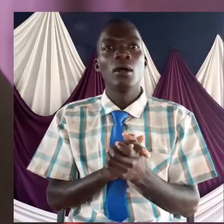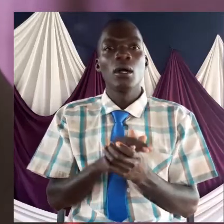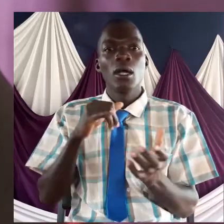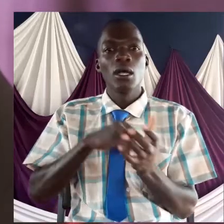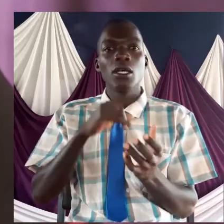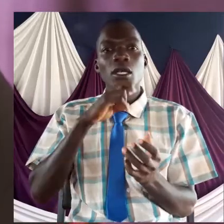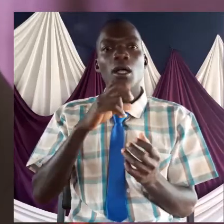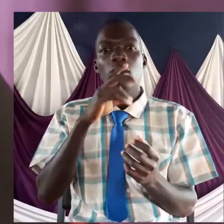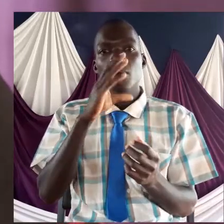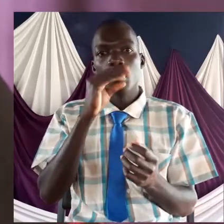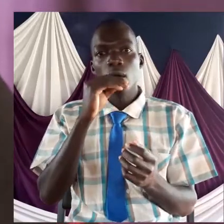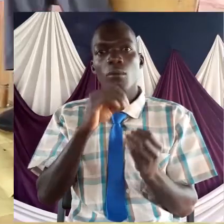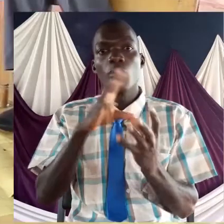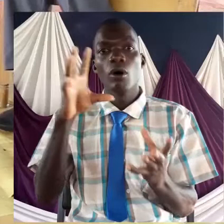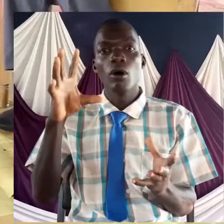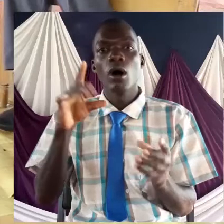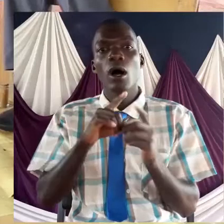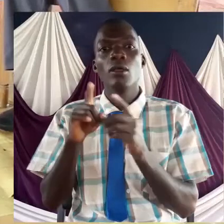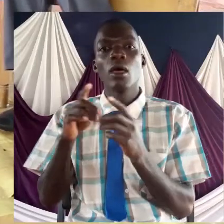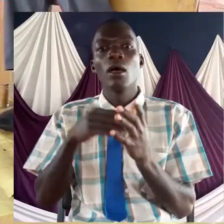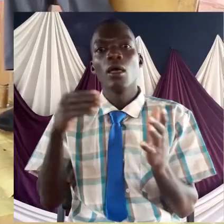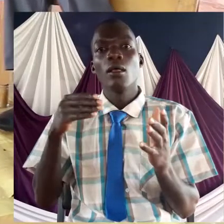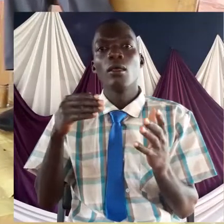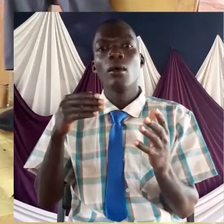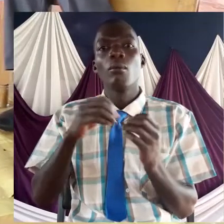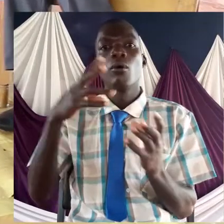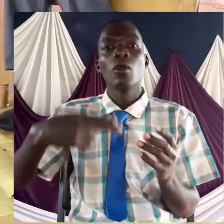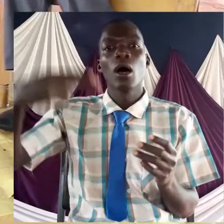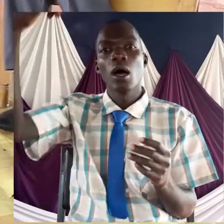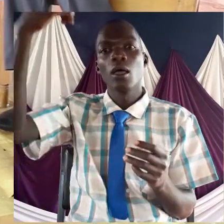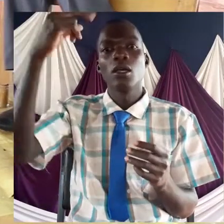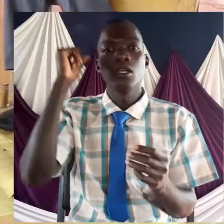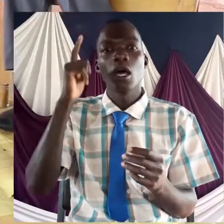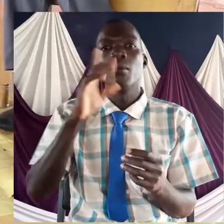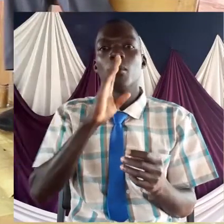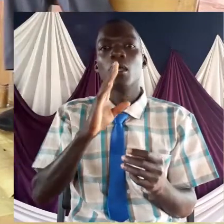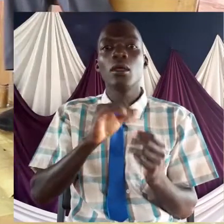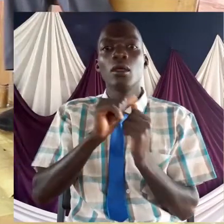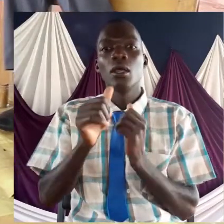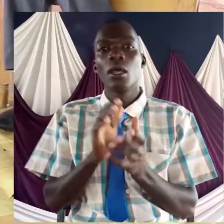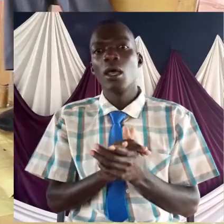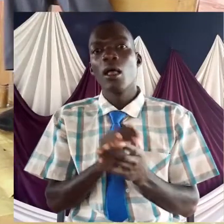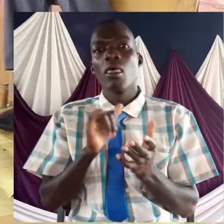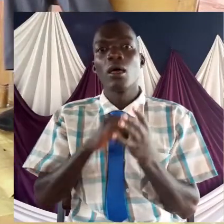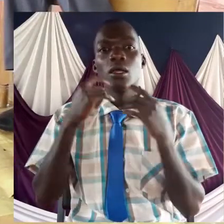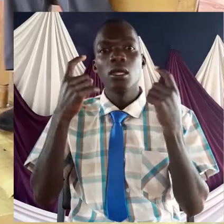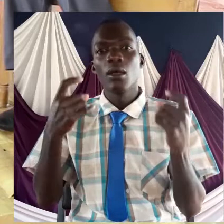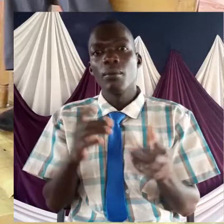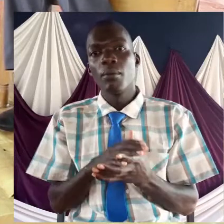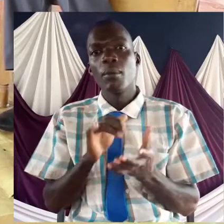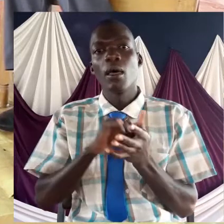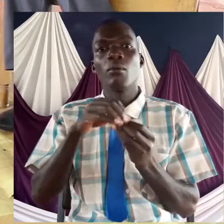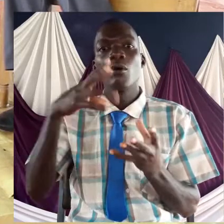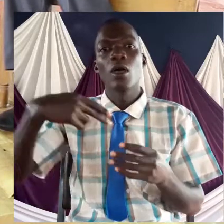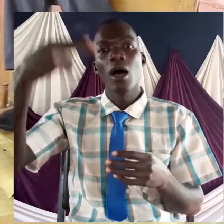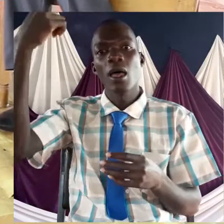shall speak pompous words against the Most High, shall persecute the saints of the